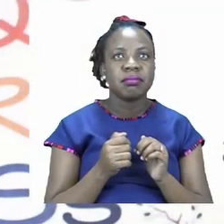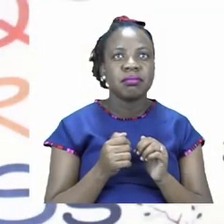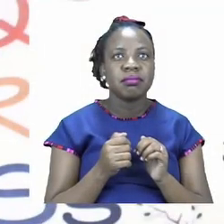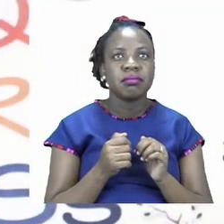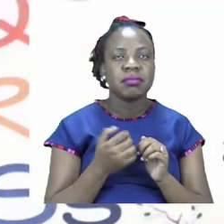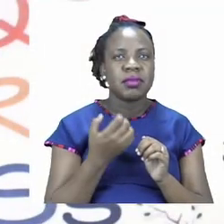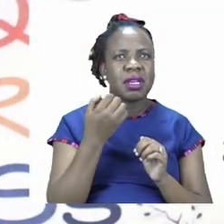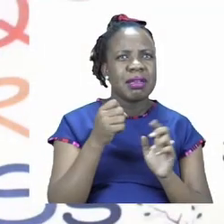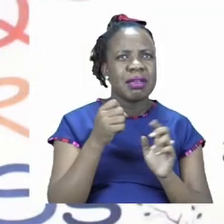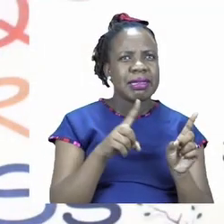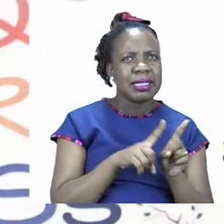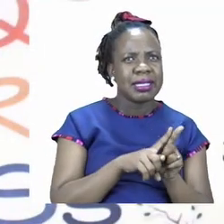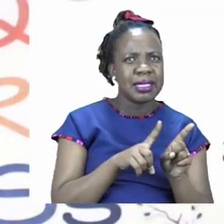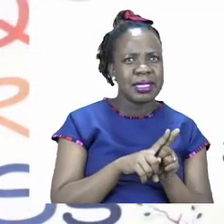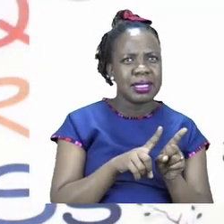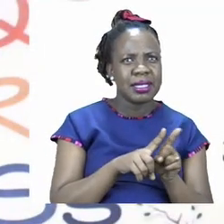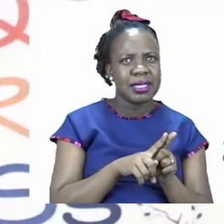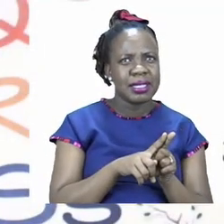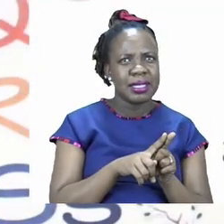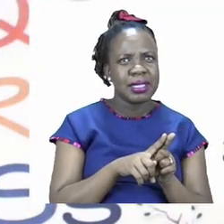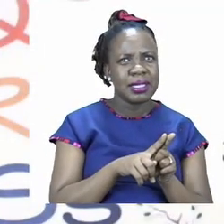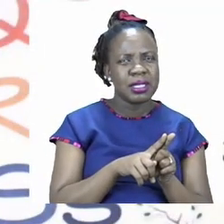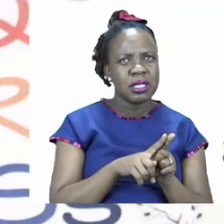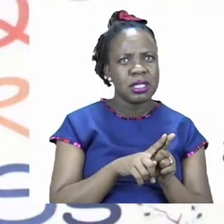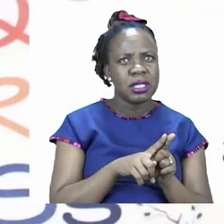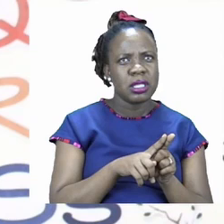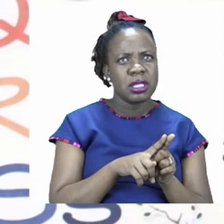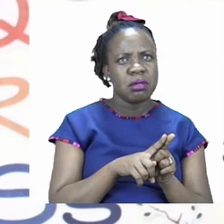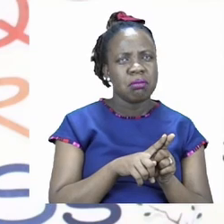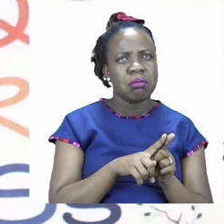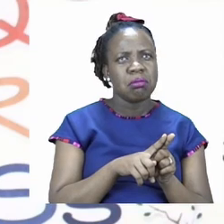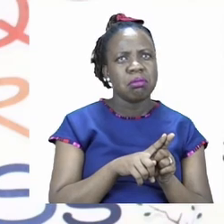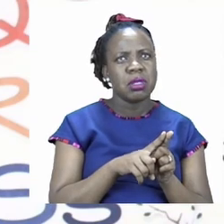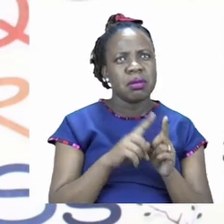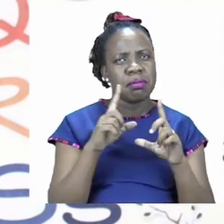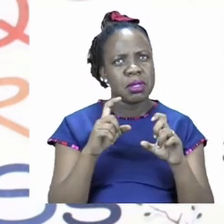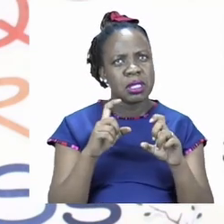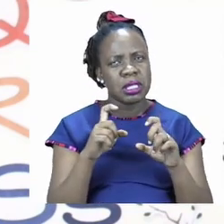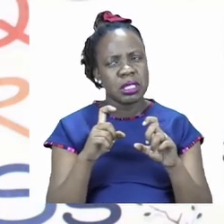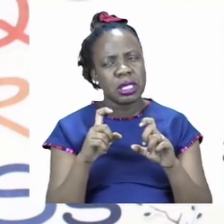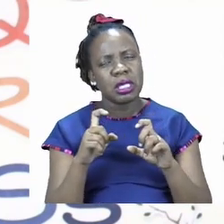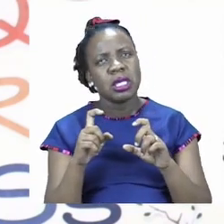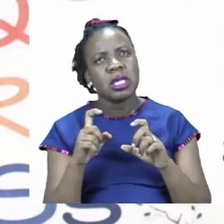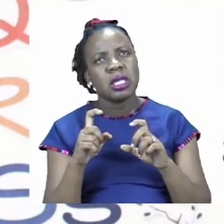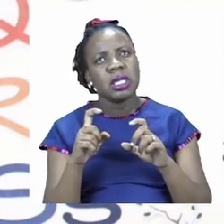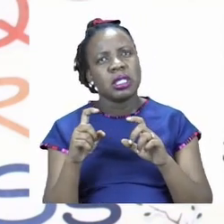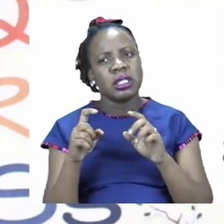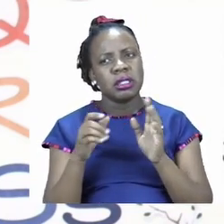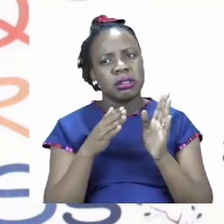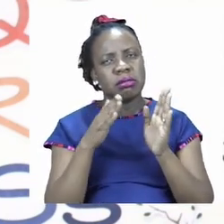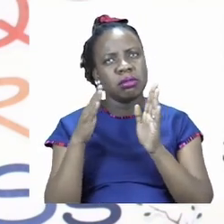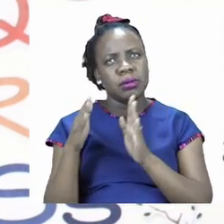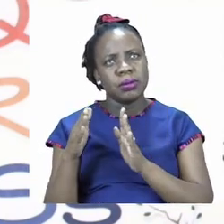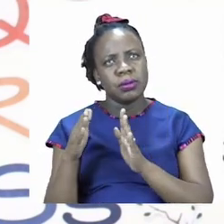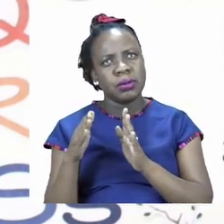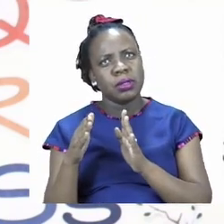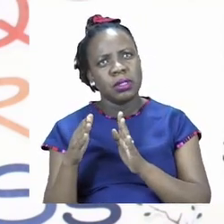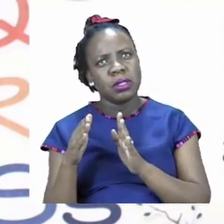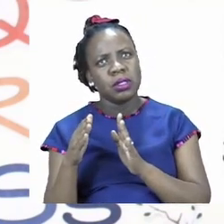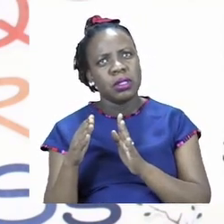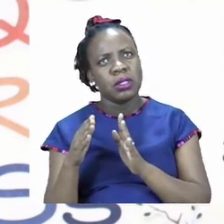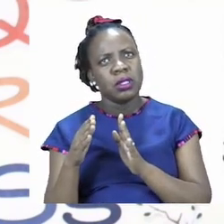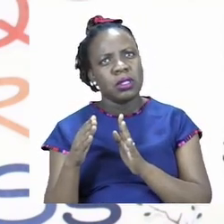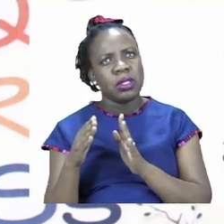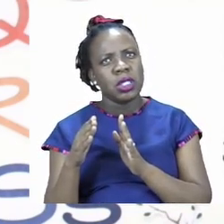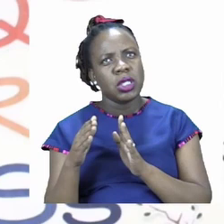conditions and their symbols and how much or how many days each one occurred. If we take a good